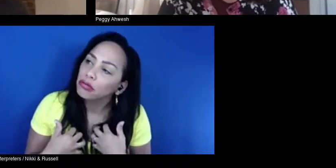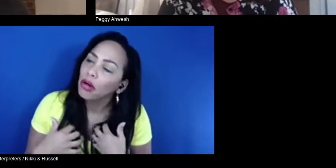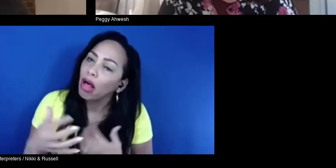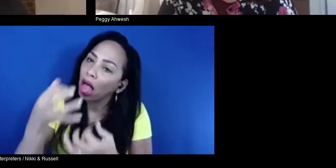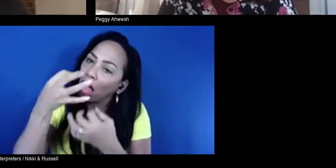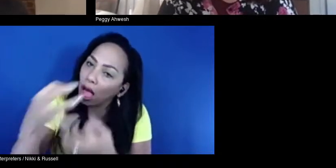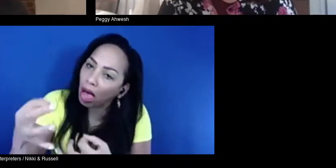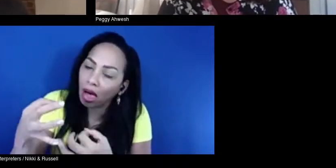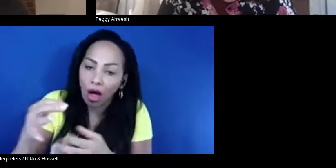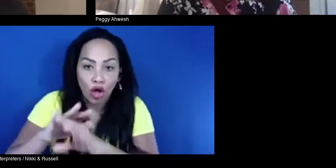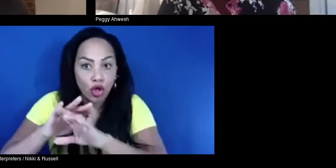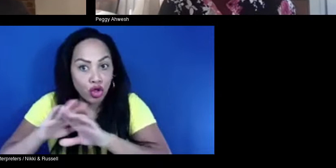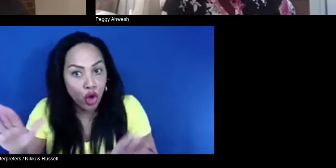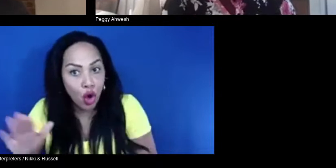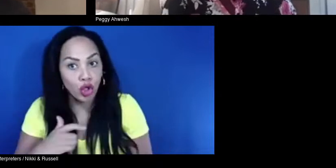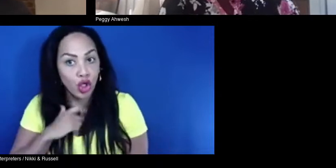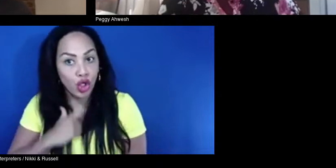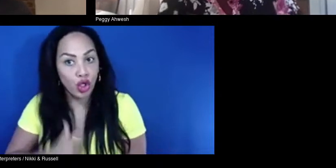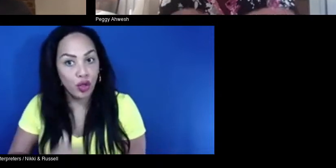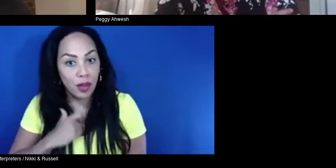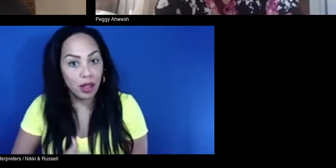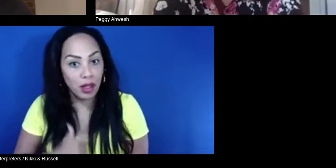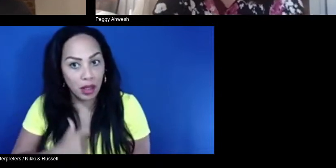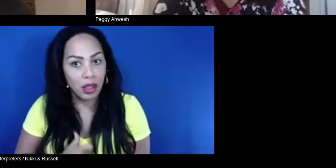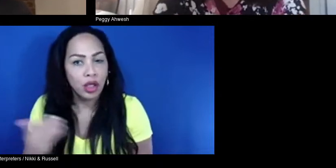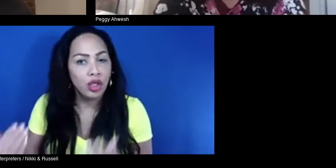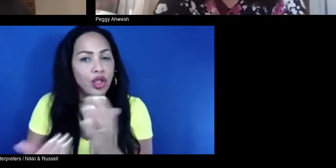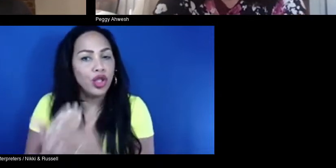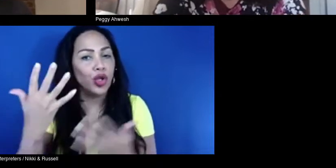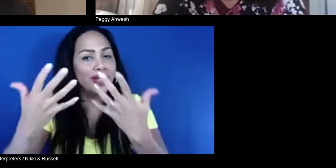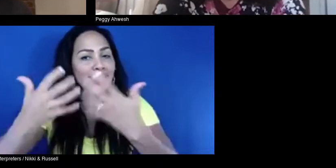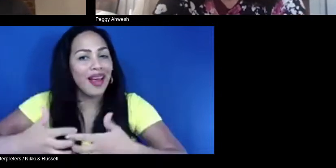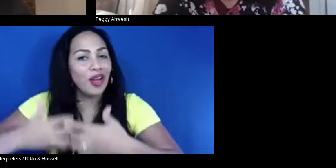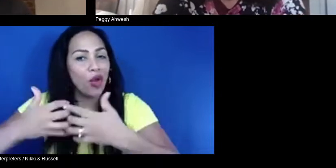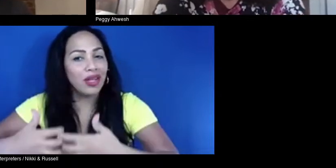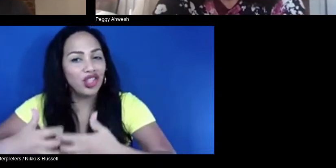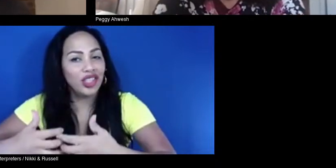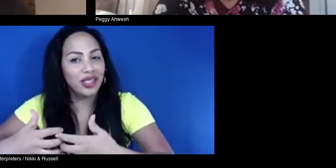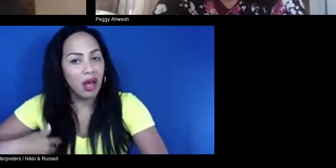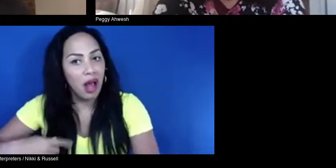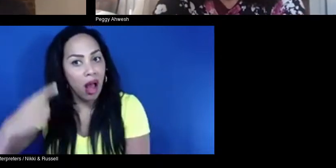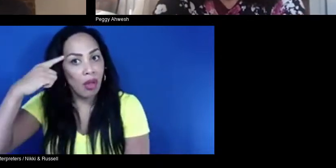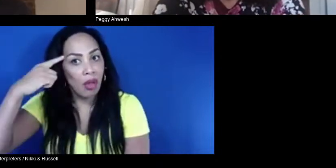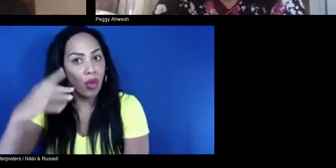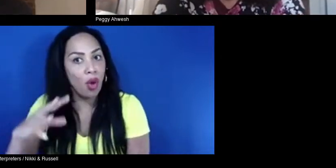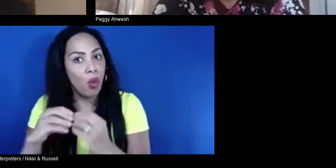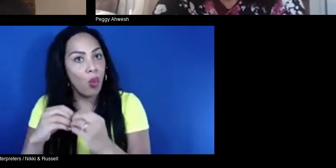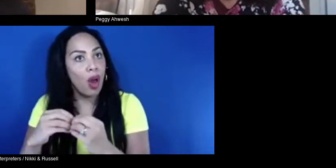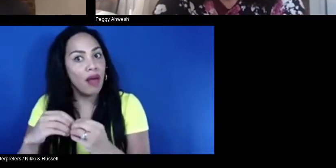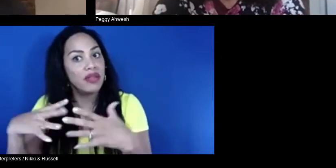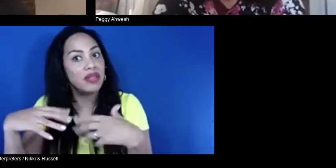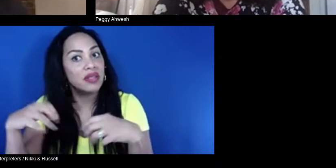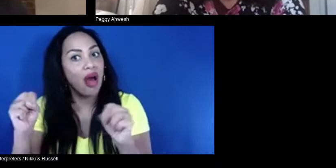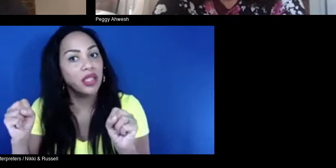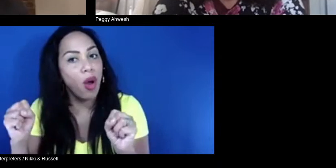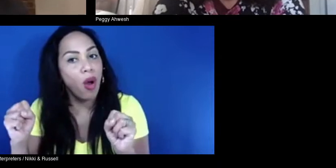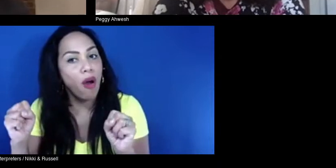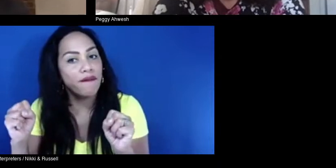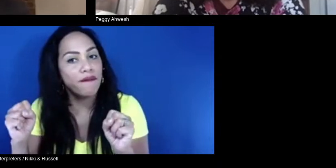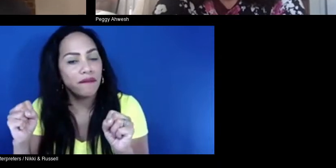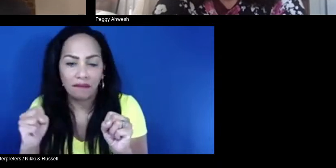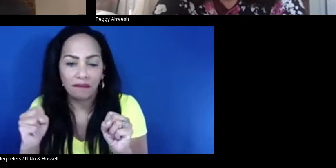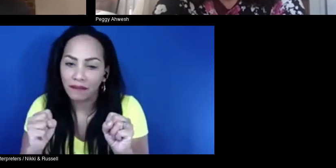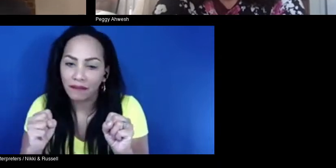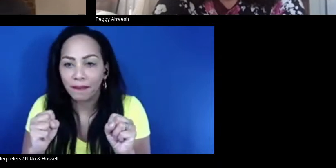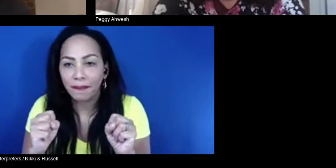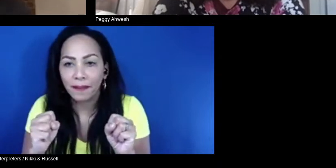new technologies. And so I thought maybe to start off, it would be great if you could just kind of